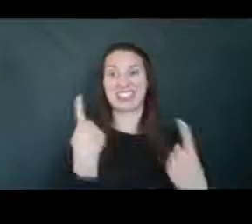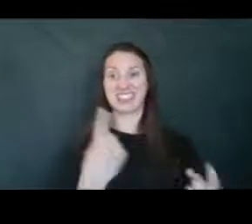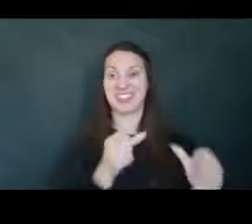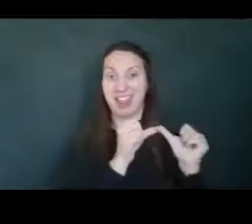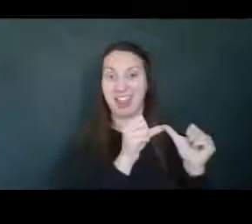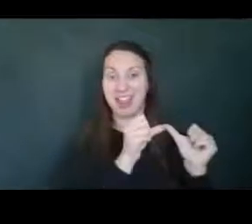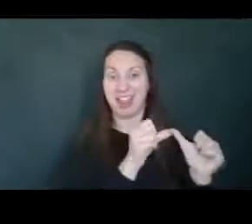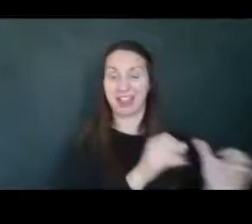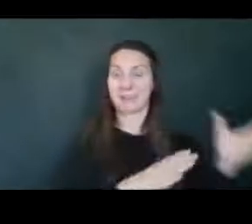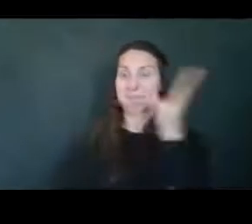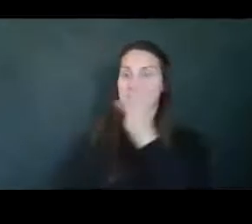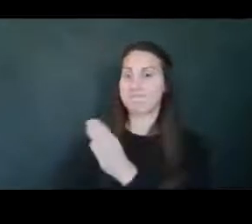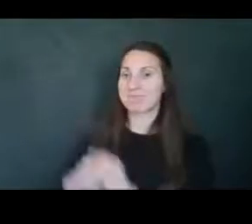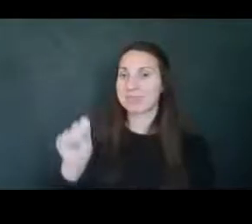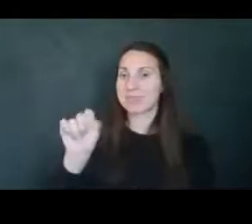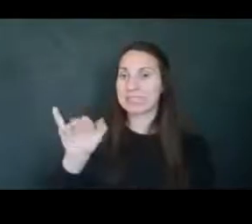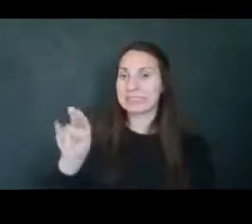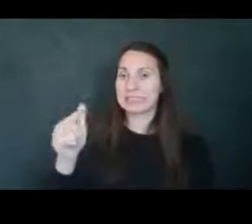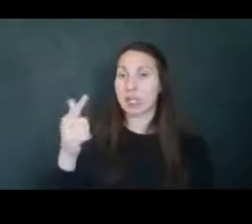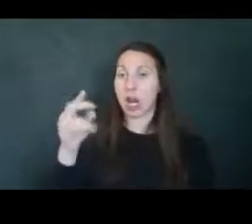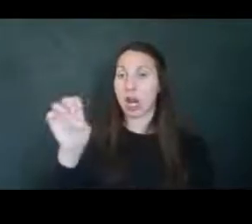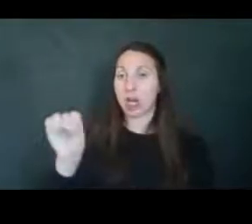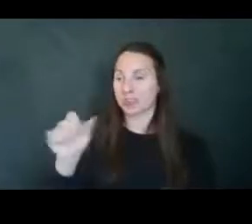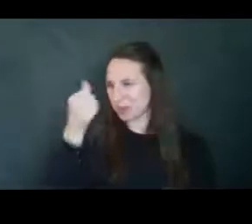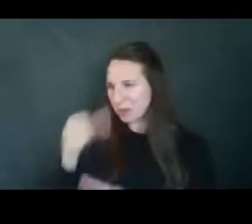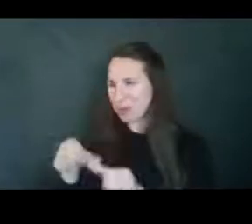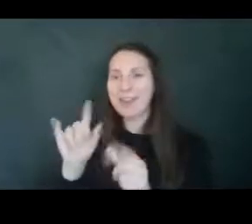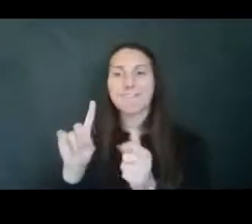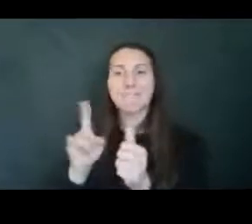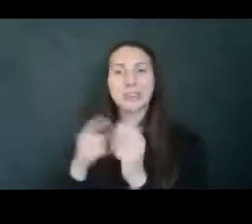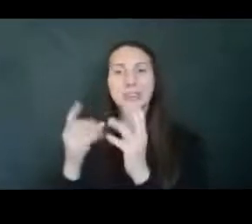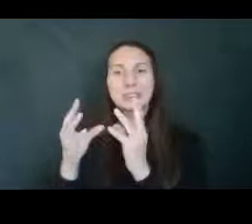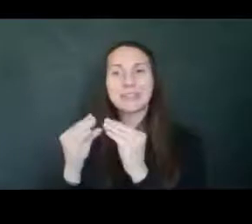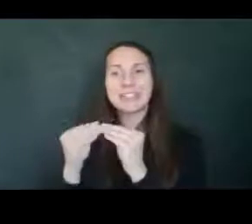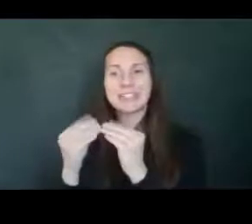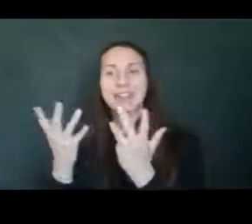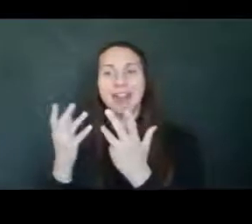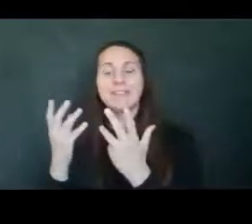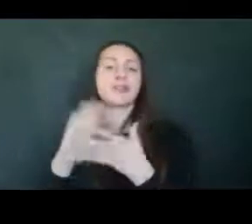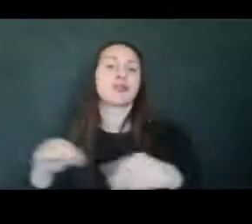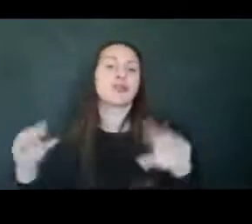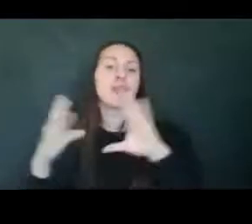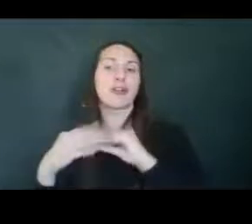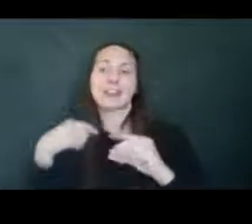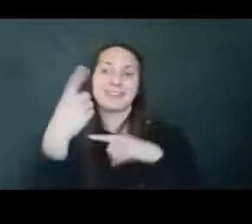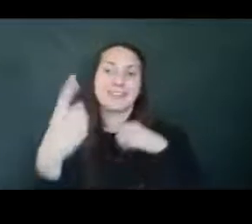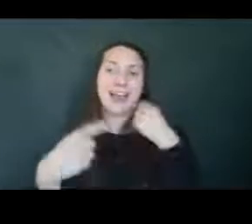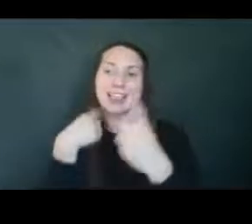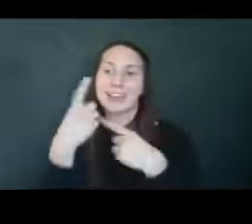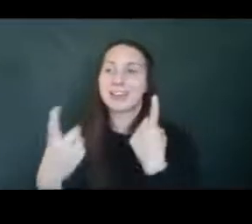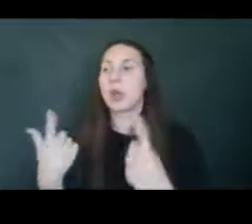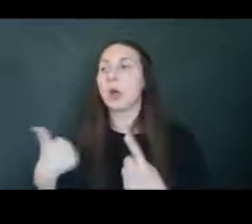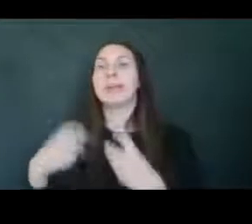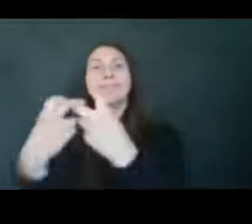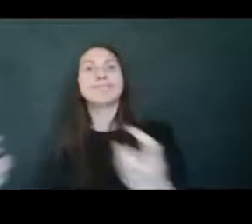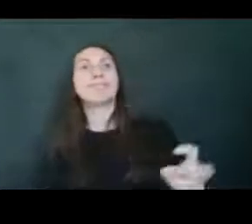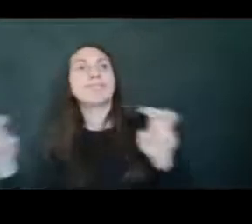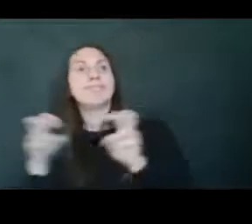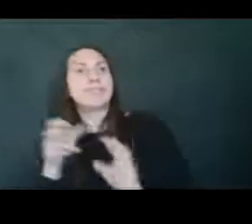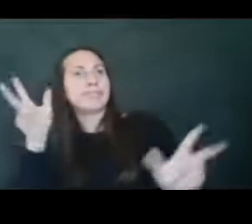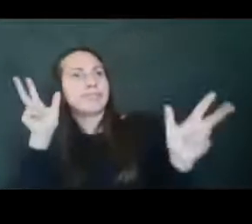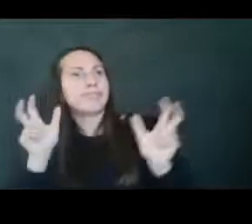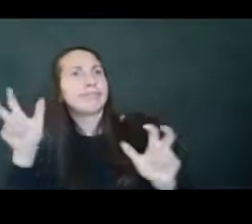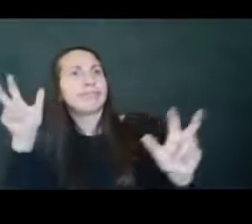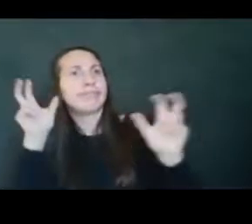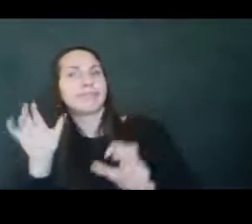first meeting of storytelling, where our participants were stunned to learn about the commonalities of people's experiences